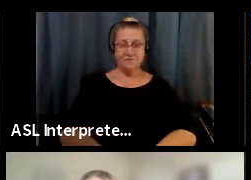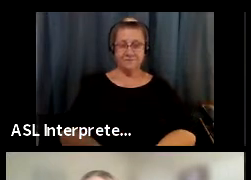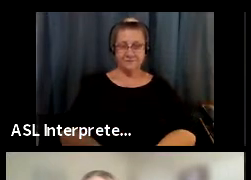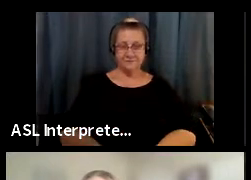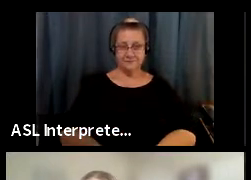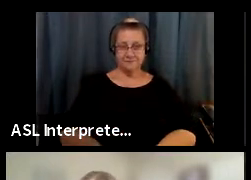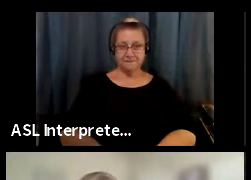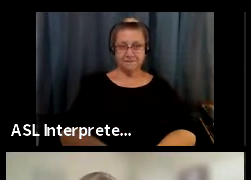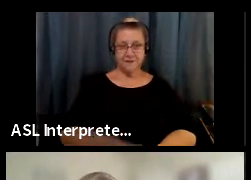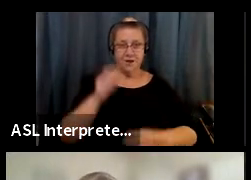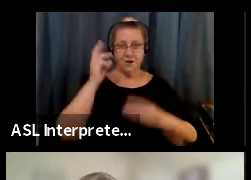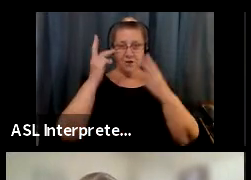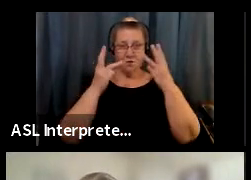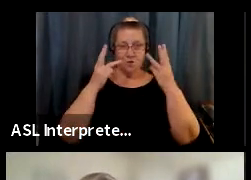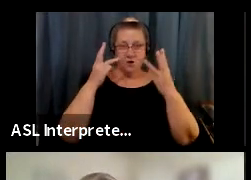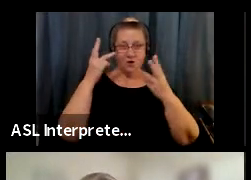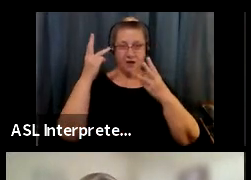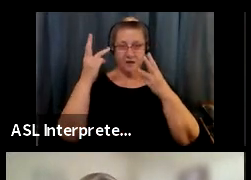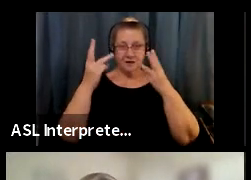Worry.